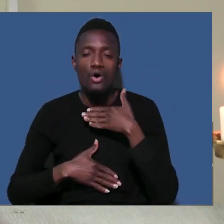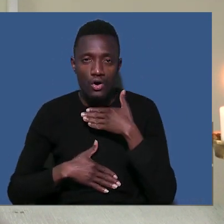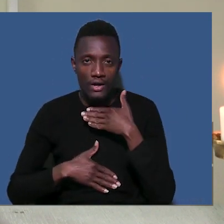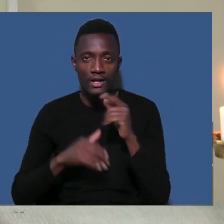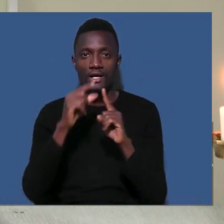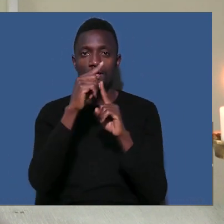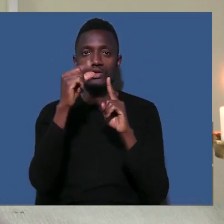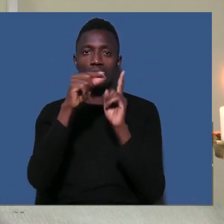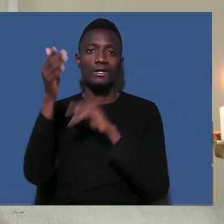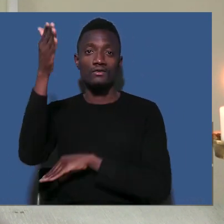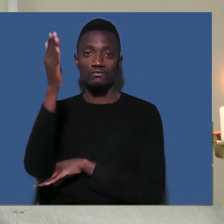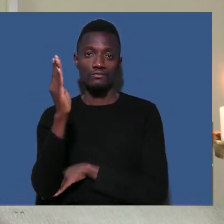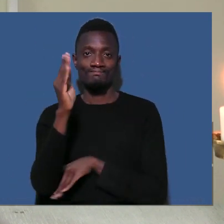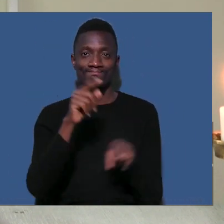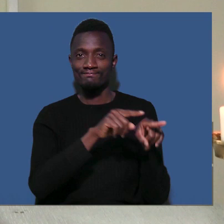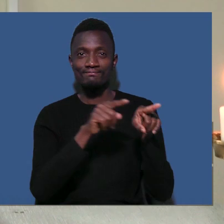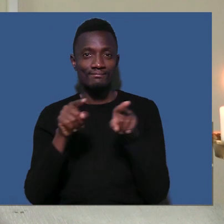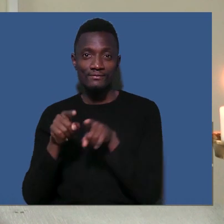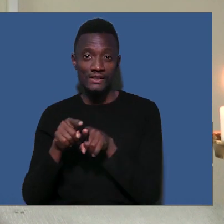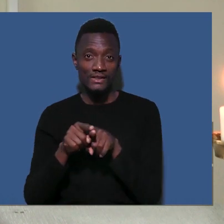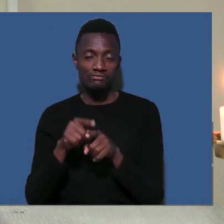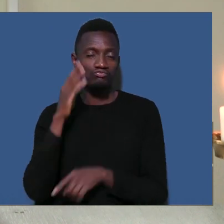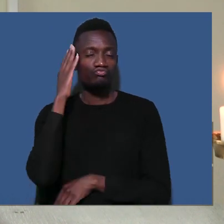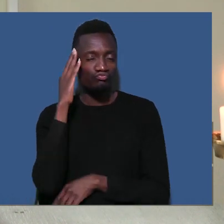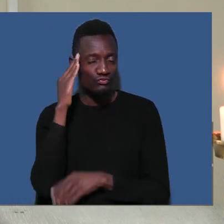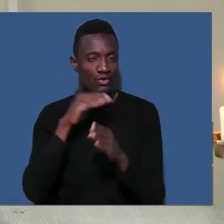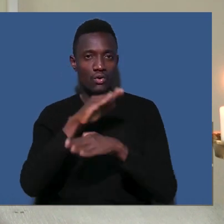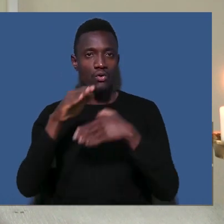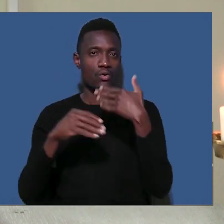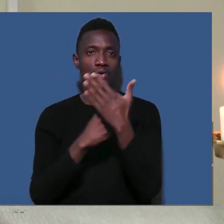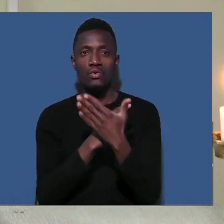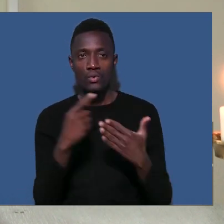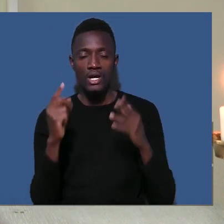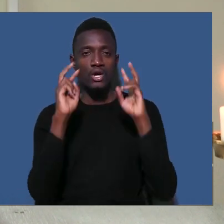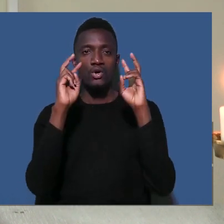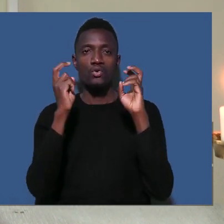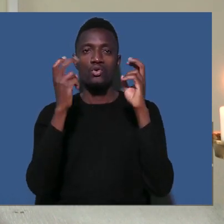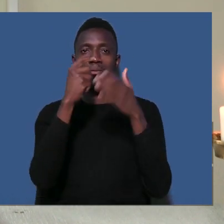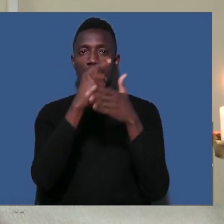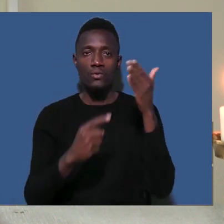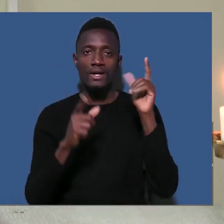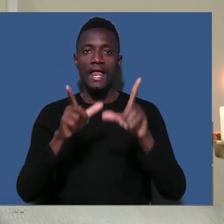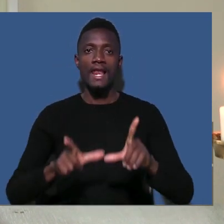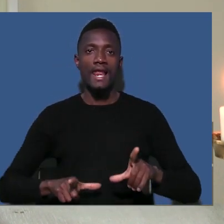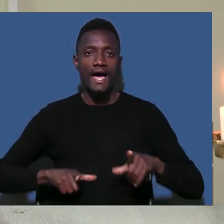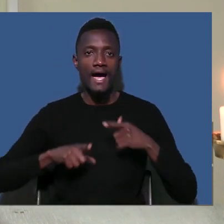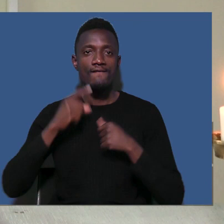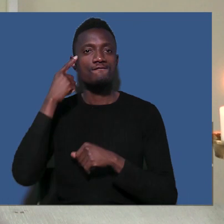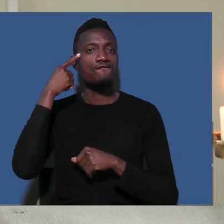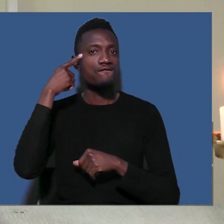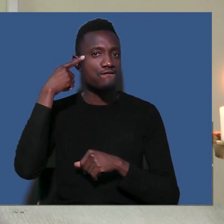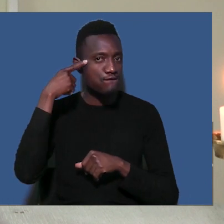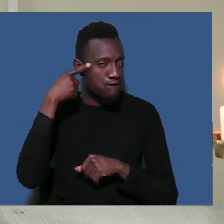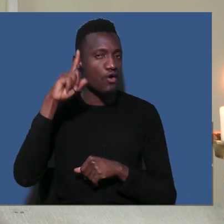have been reflecting this week, the theme has been a life of